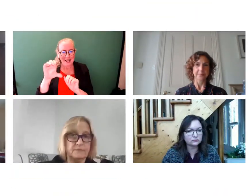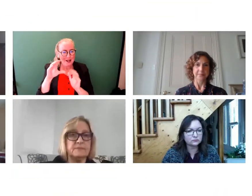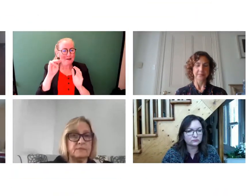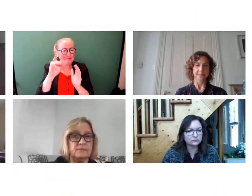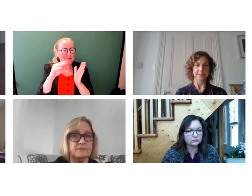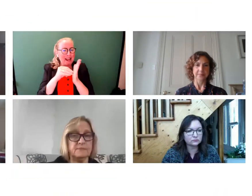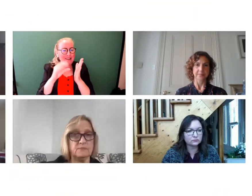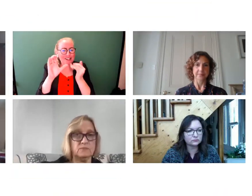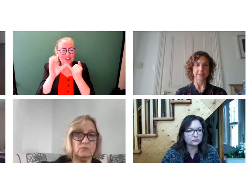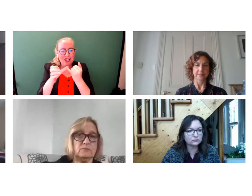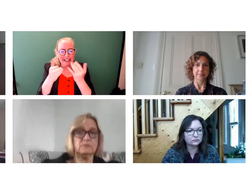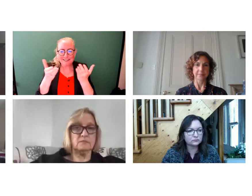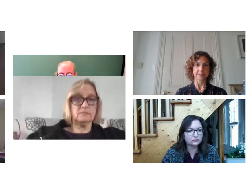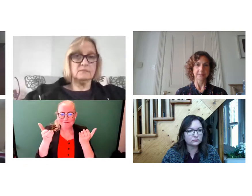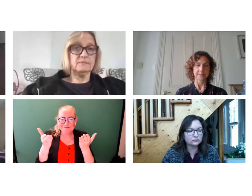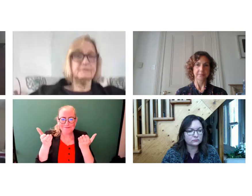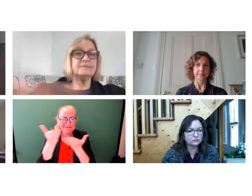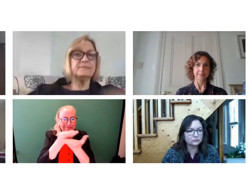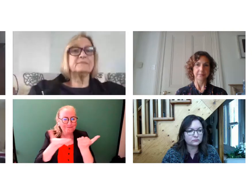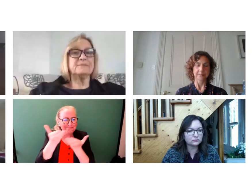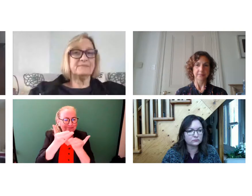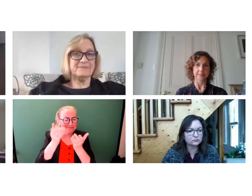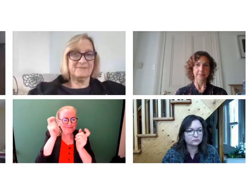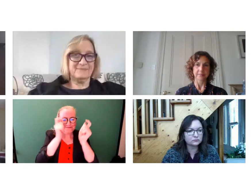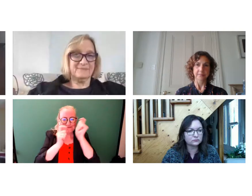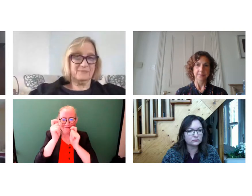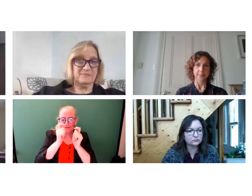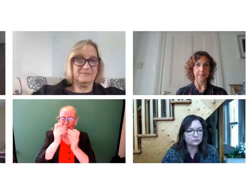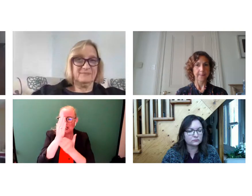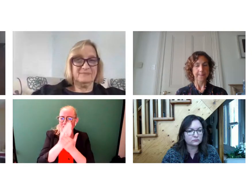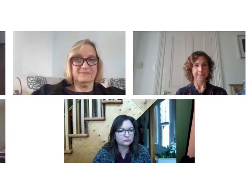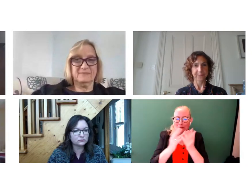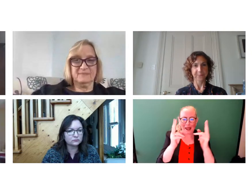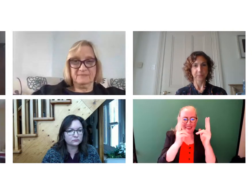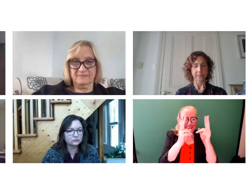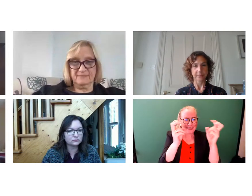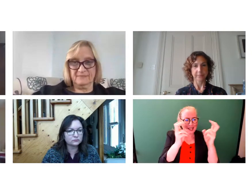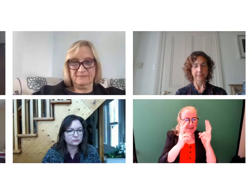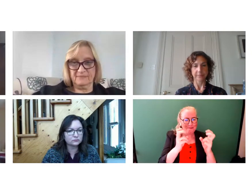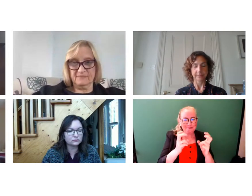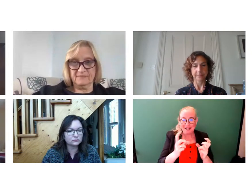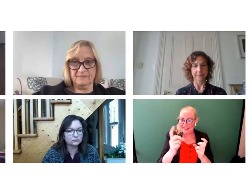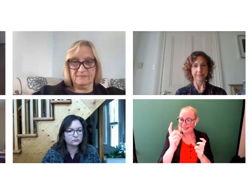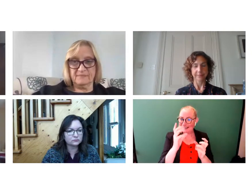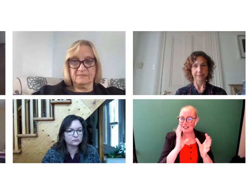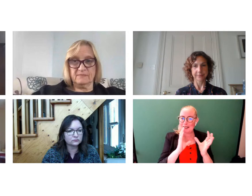just consider some of the common issues that you've all raised